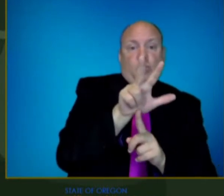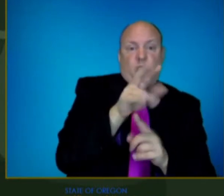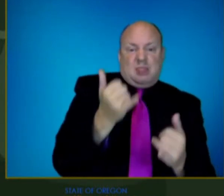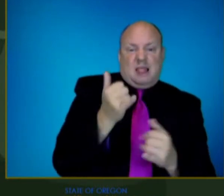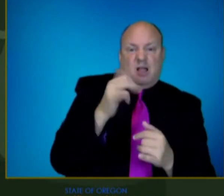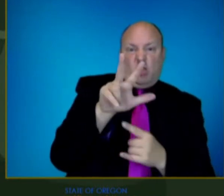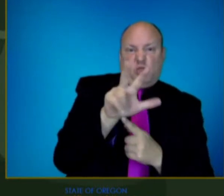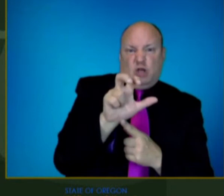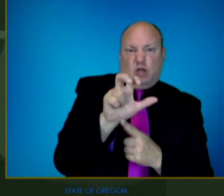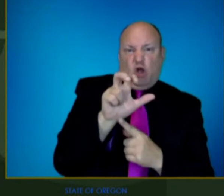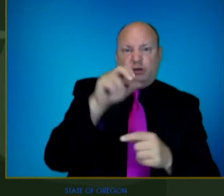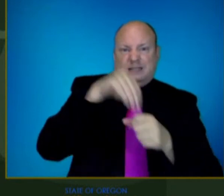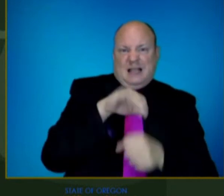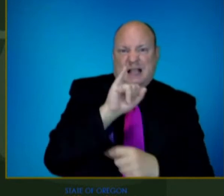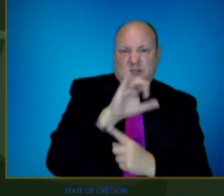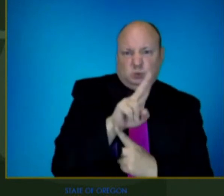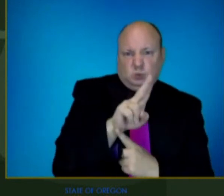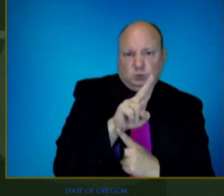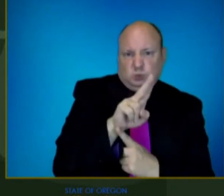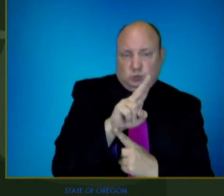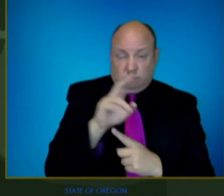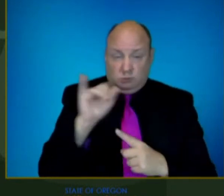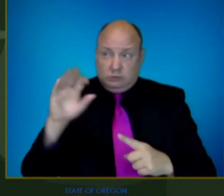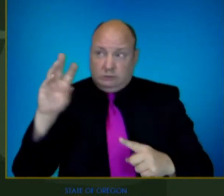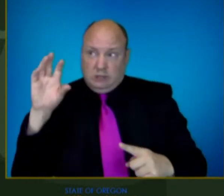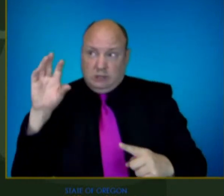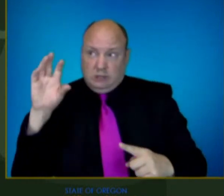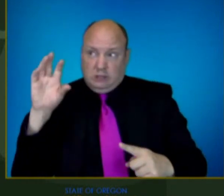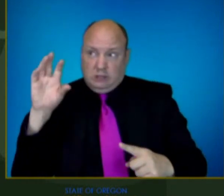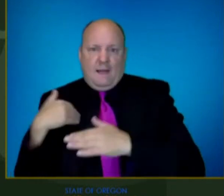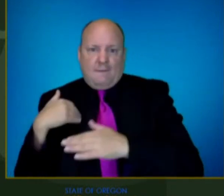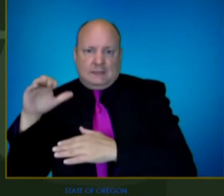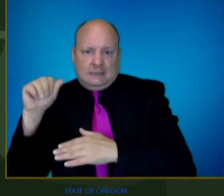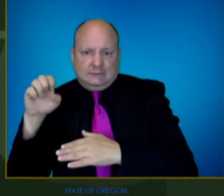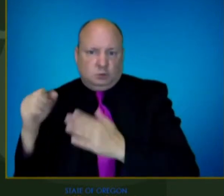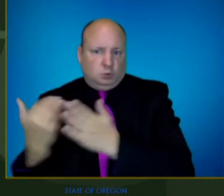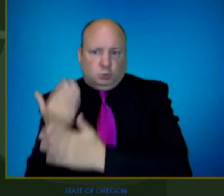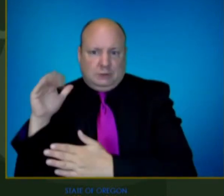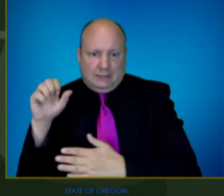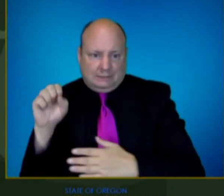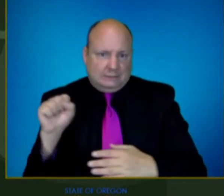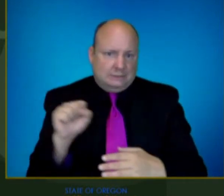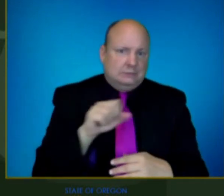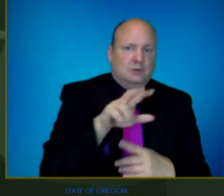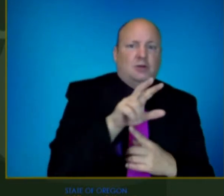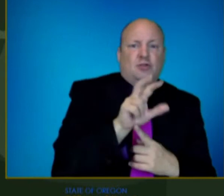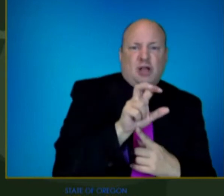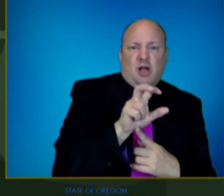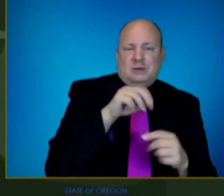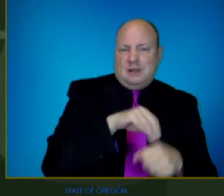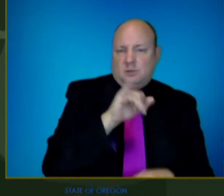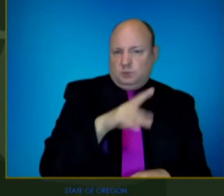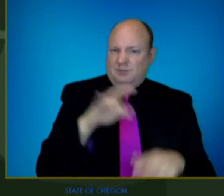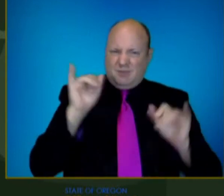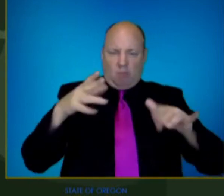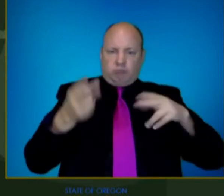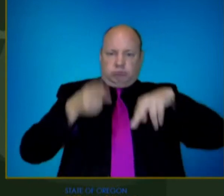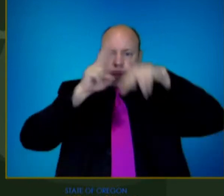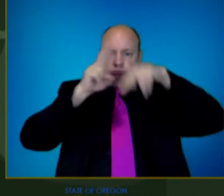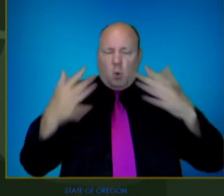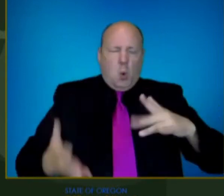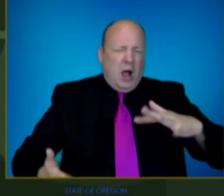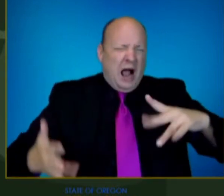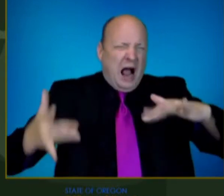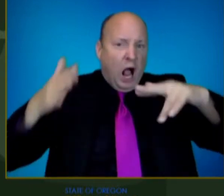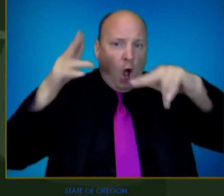same 6-week period, COVID-related intensive care unit admissions have increased by more than 500%. Today,